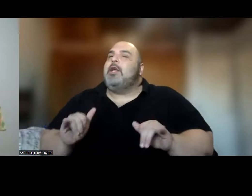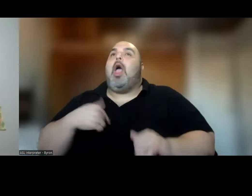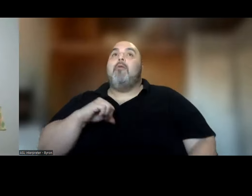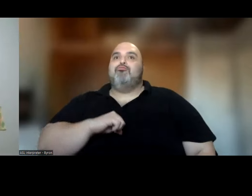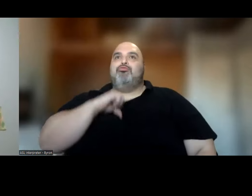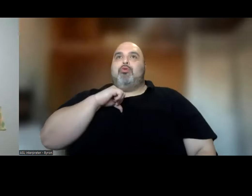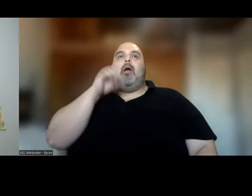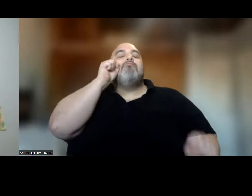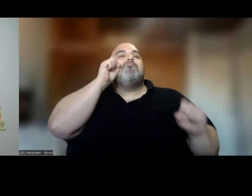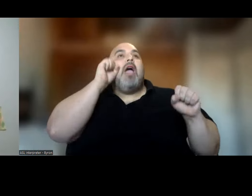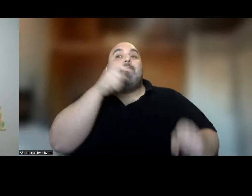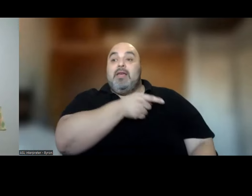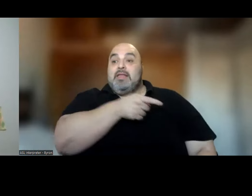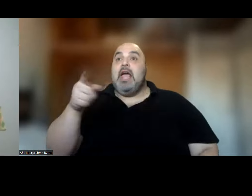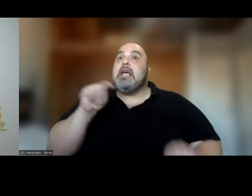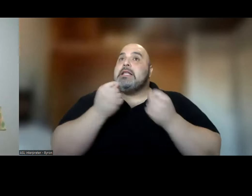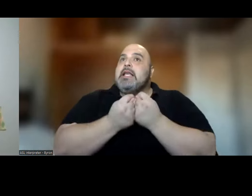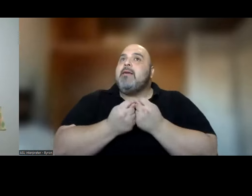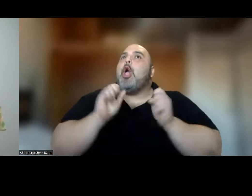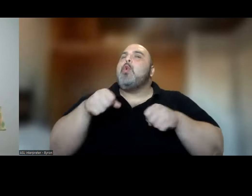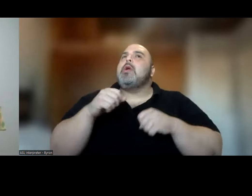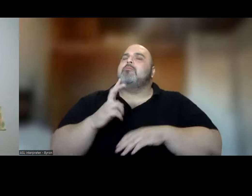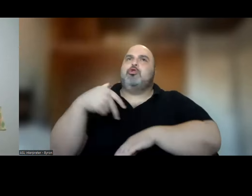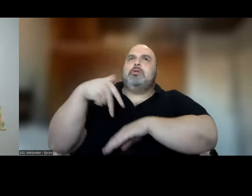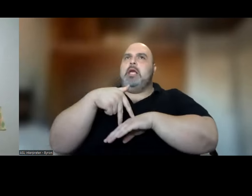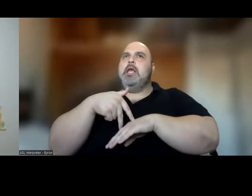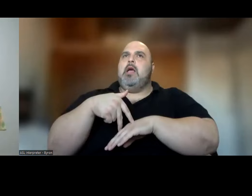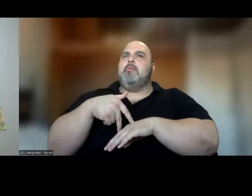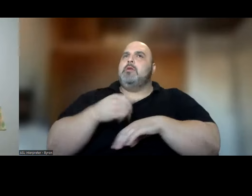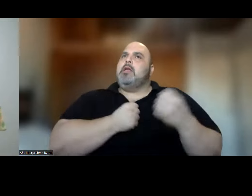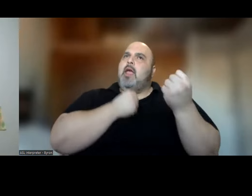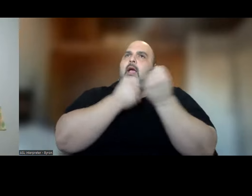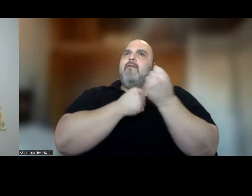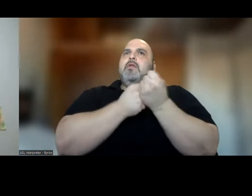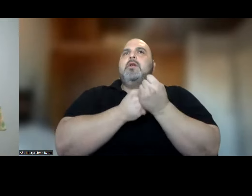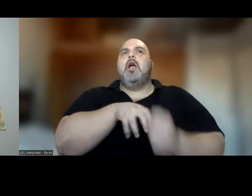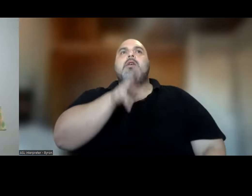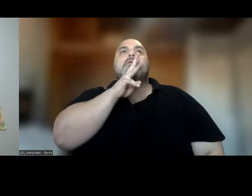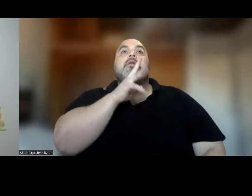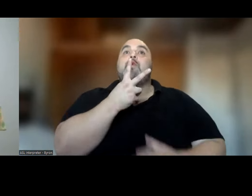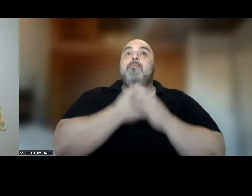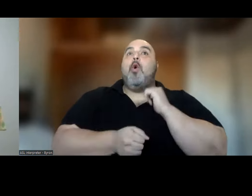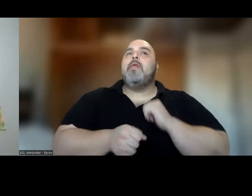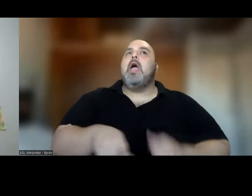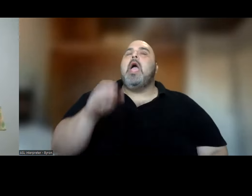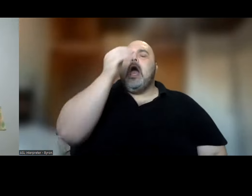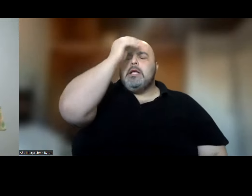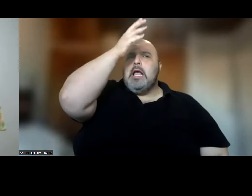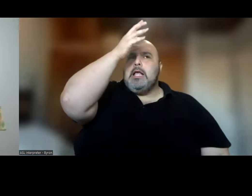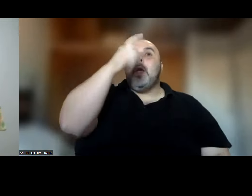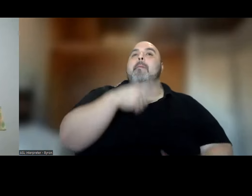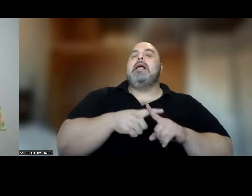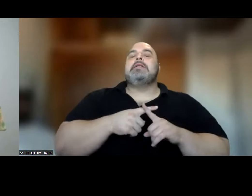team has had to stand up and advocate and speak with both an intelligent and compassionate